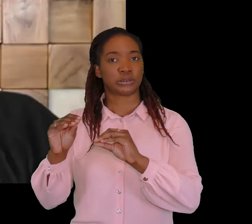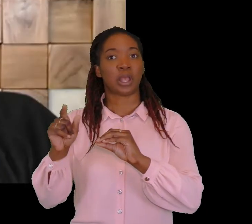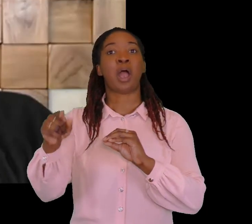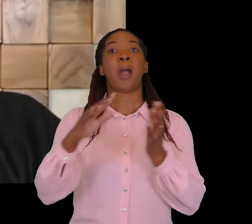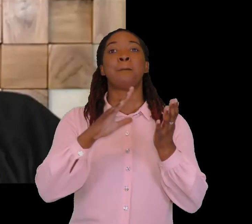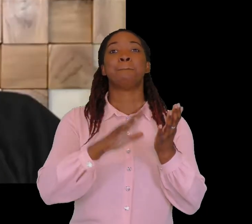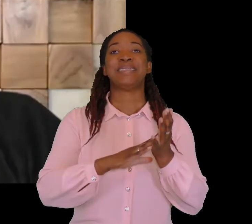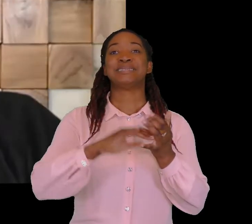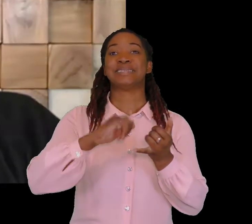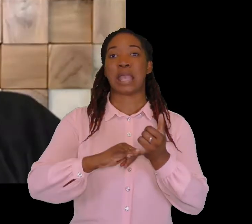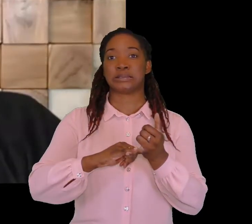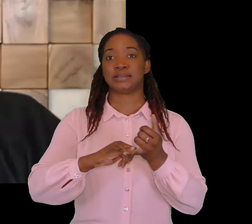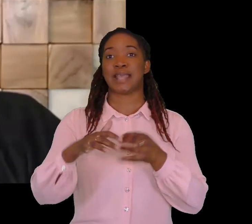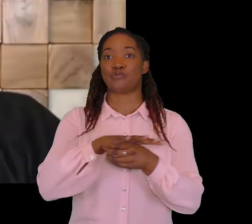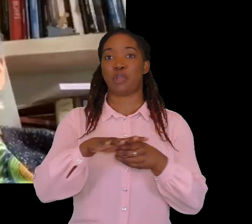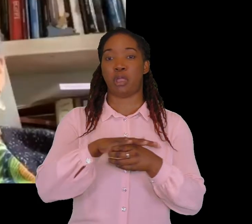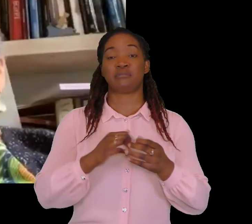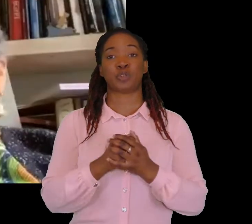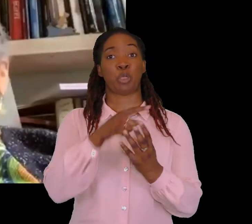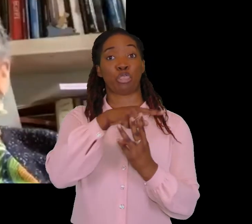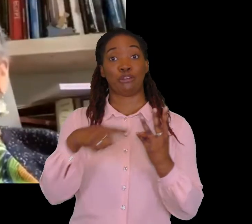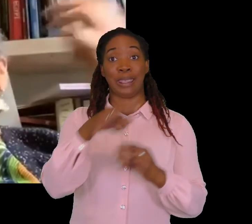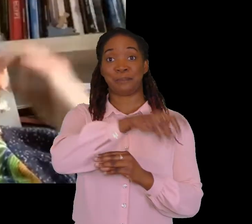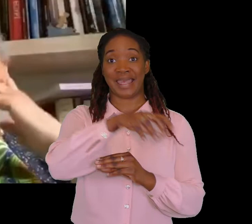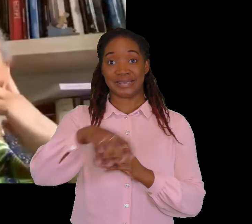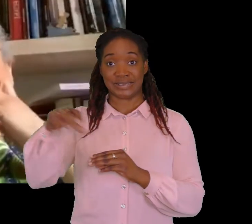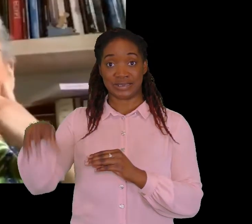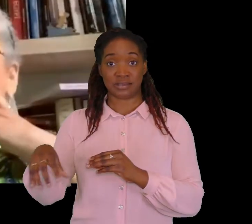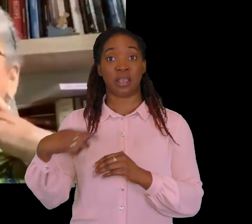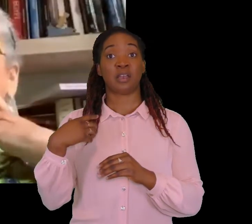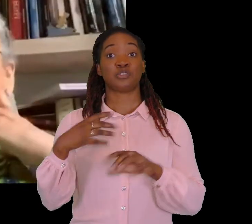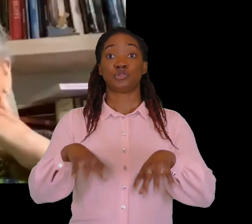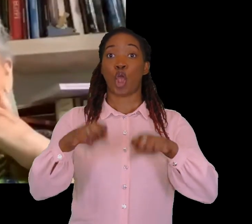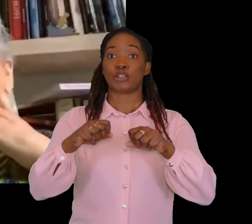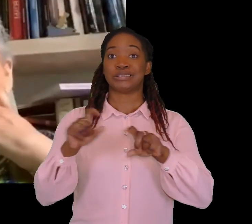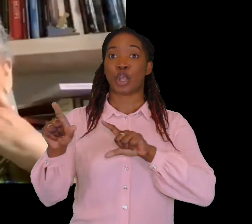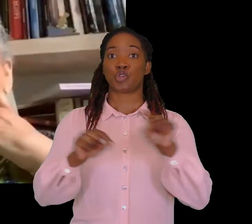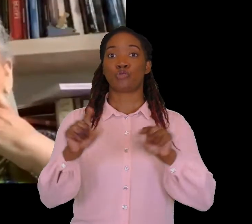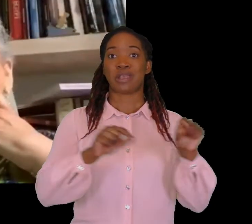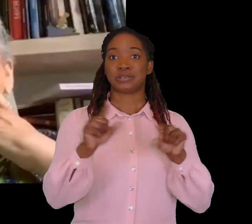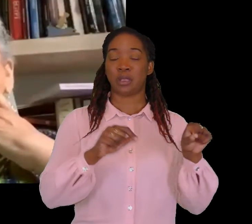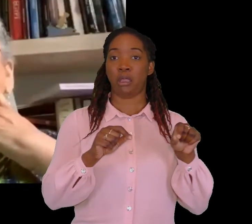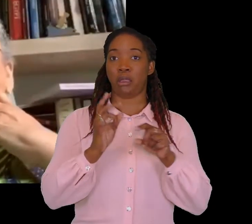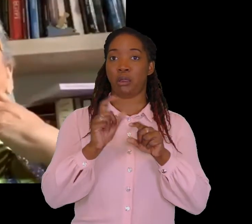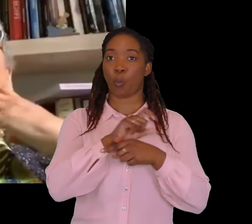Middlesex. Middlesex. So those three places started the curator course.